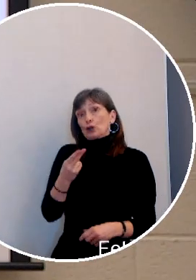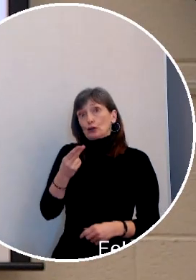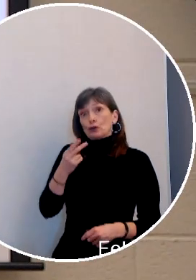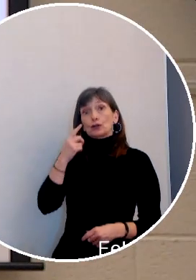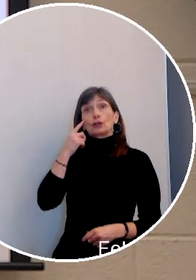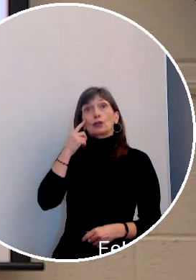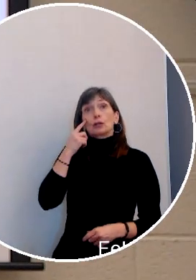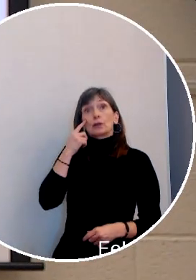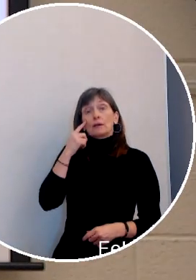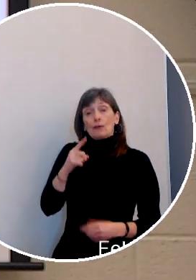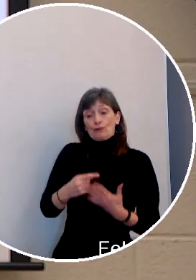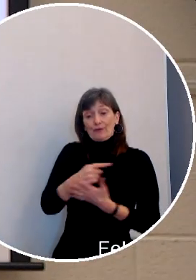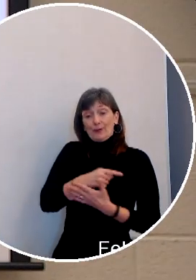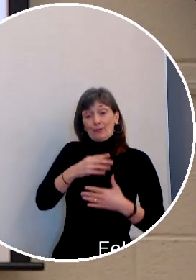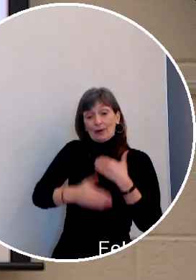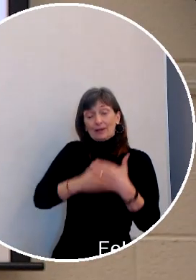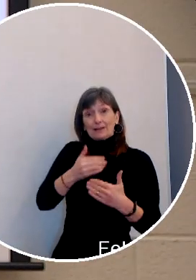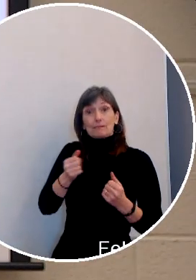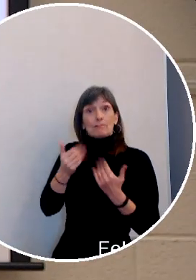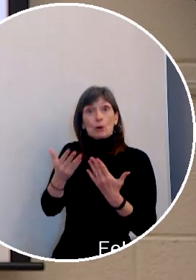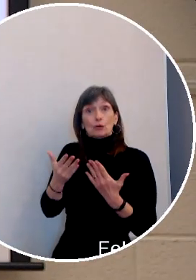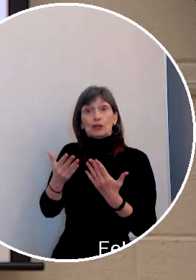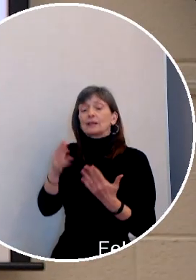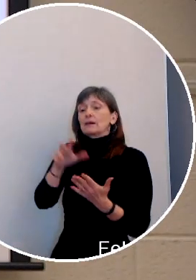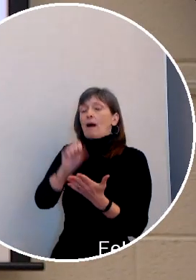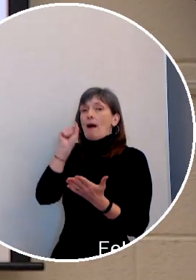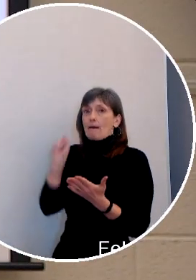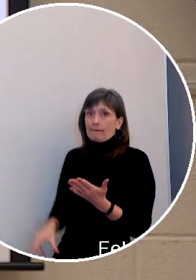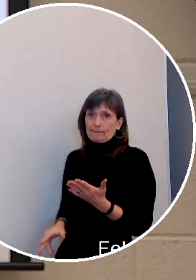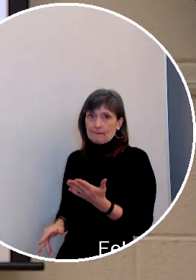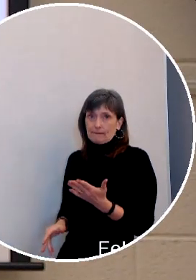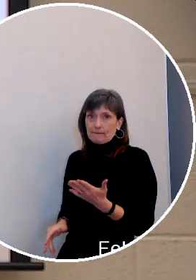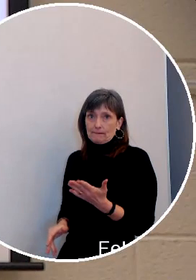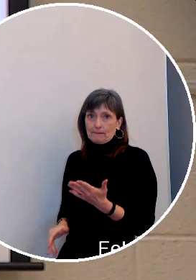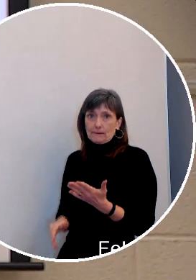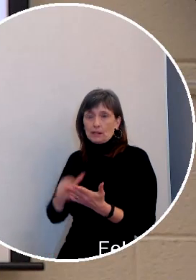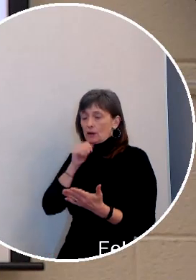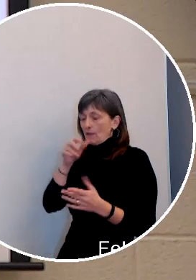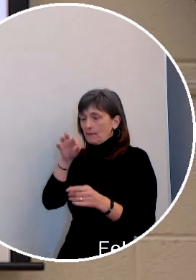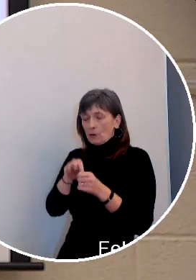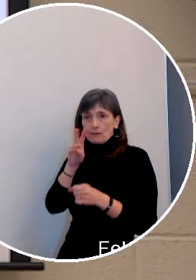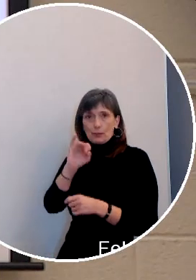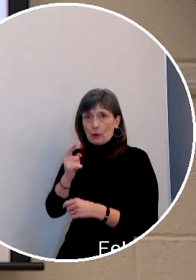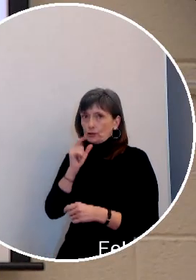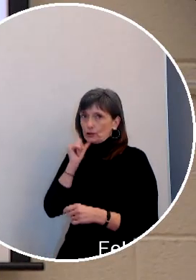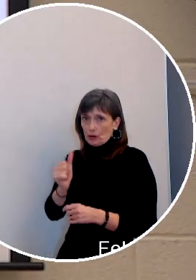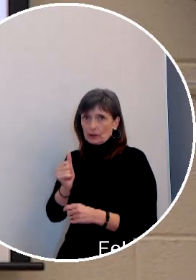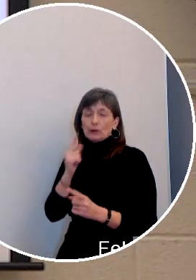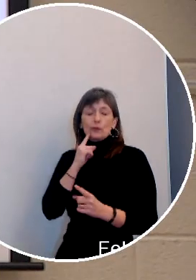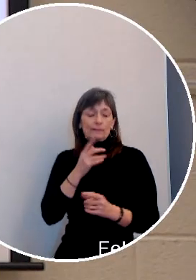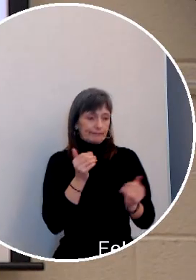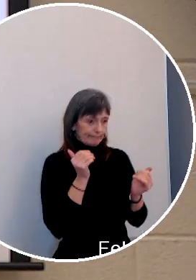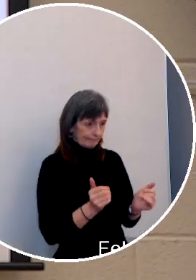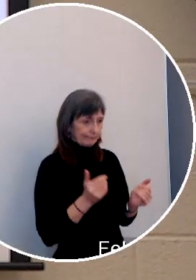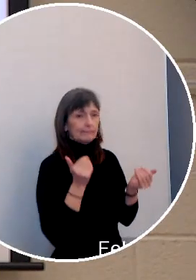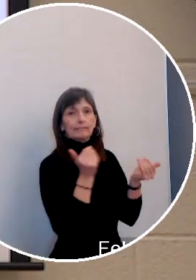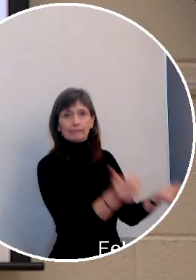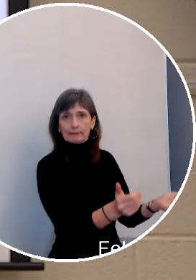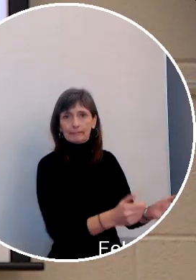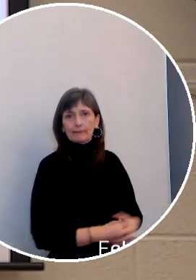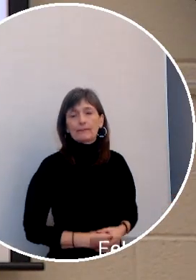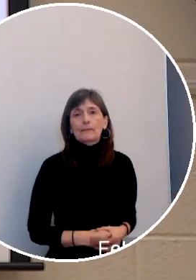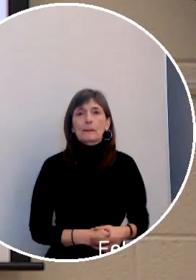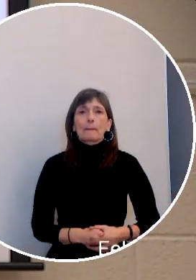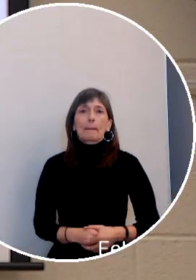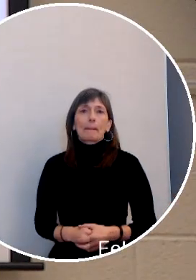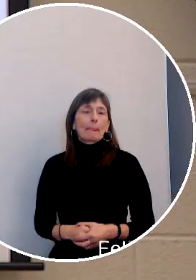proposed in that review process is now being retracted, and we won't be having a vote on that specific issue on that day. The first motion will certainly